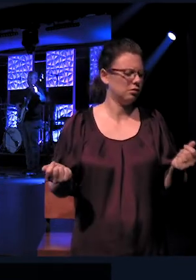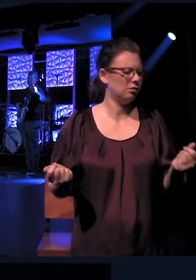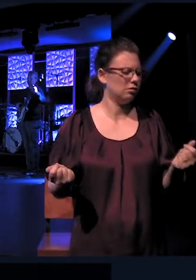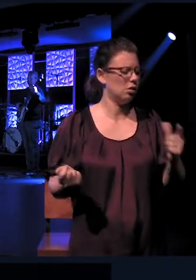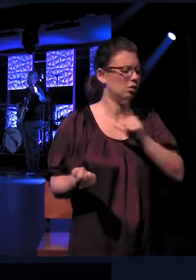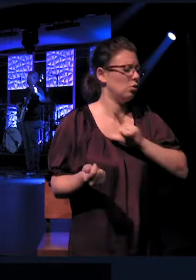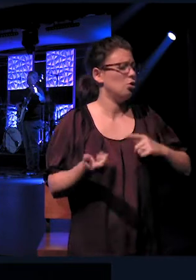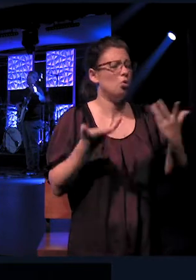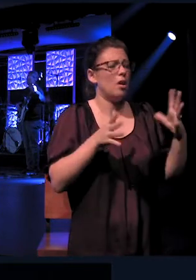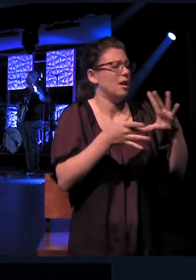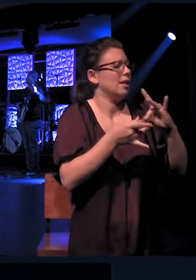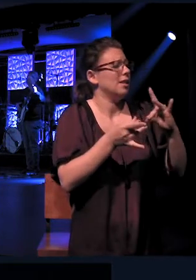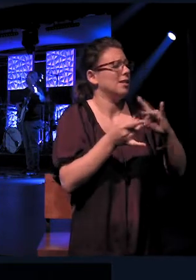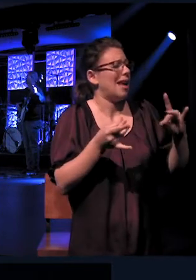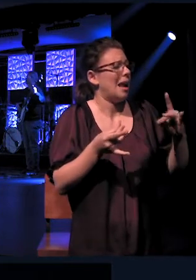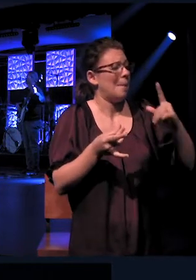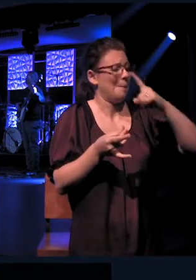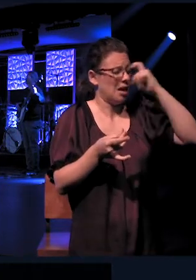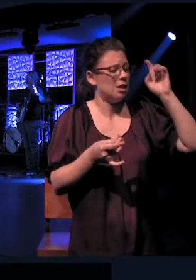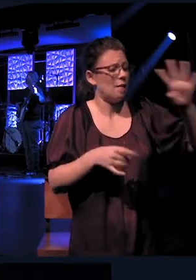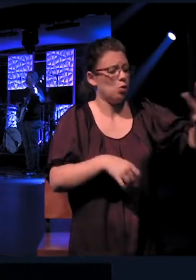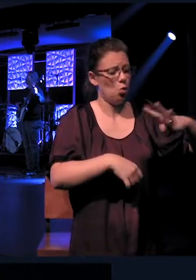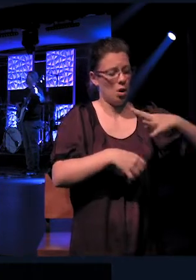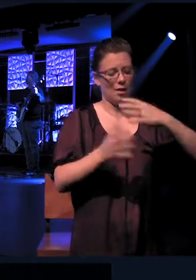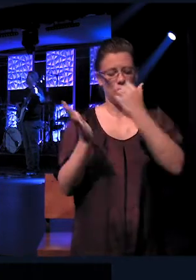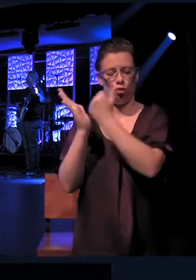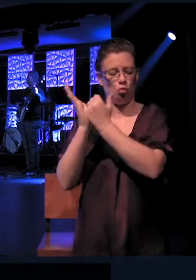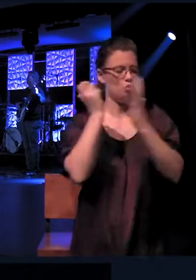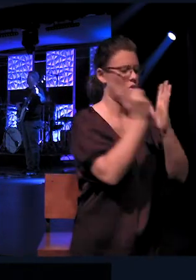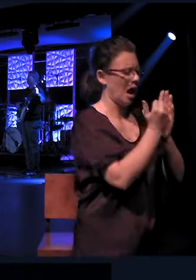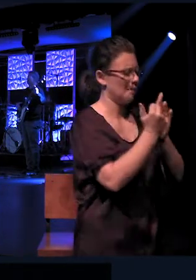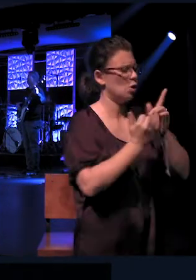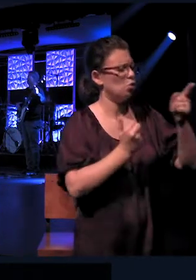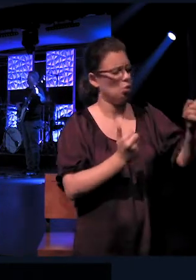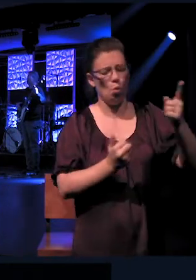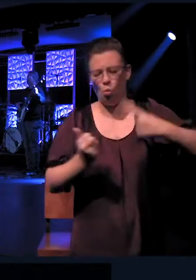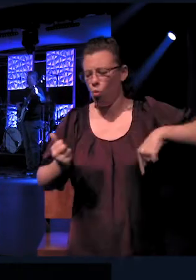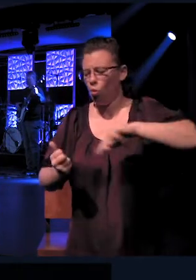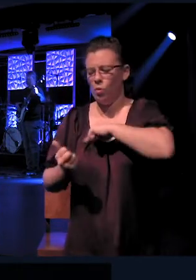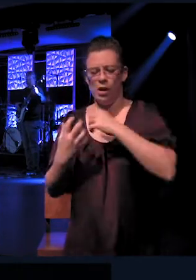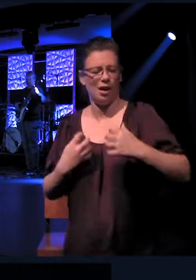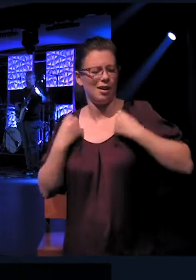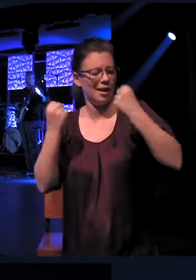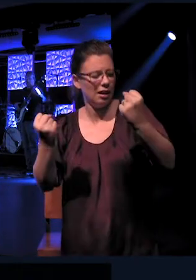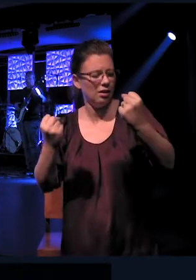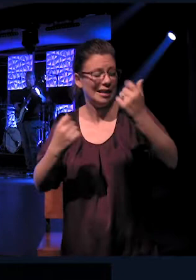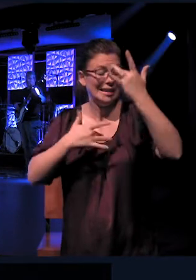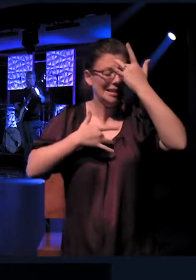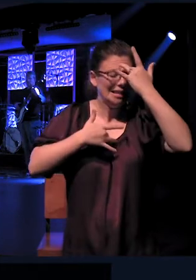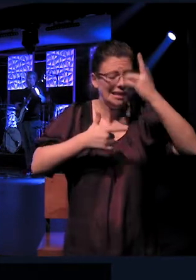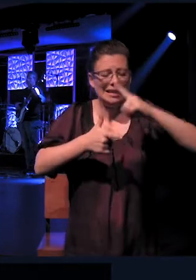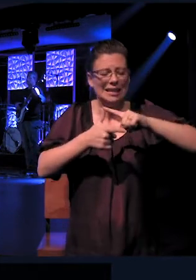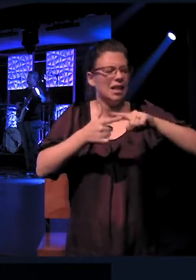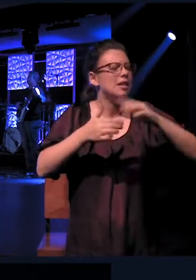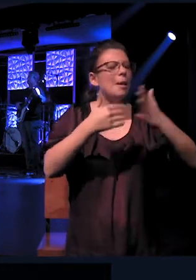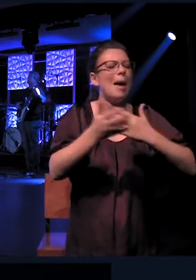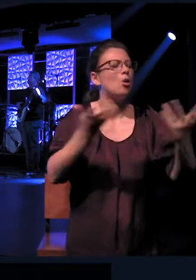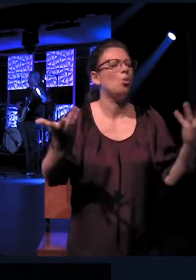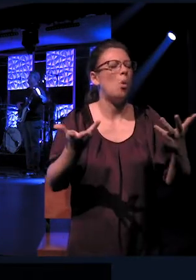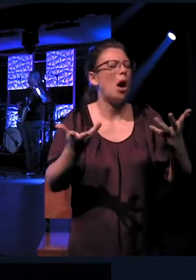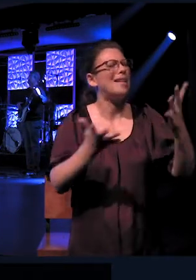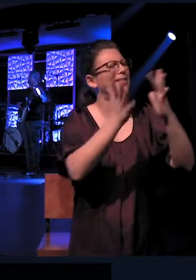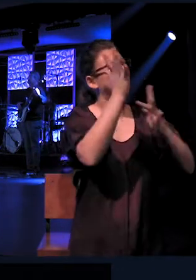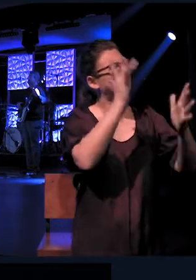by your stripes we were healed. God, we know that every disease and every sickness comes under the name of Jesus. So